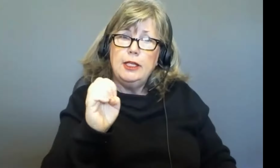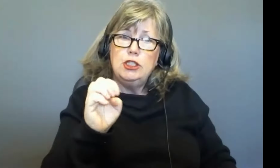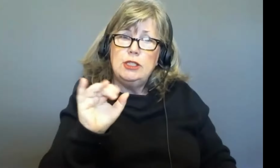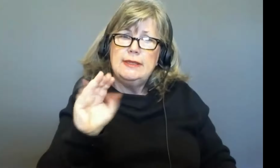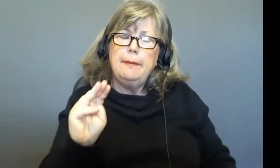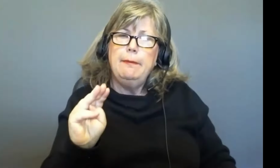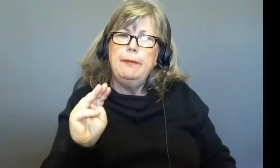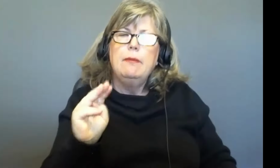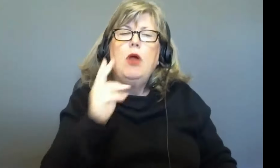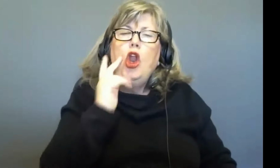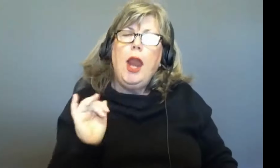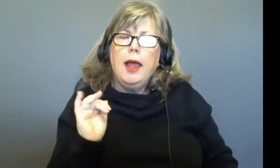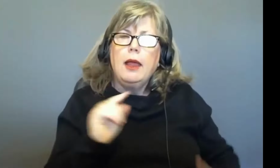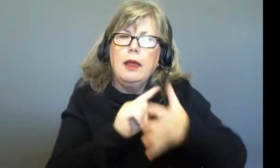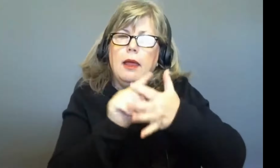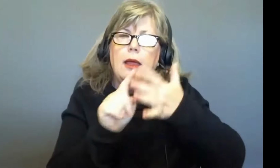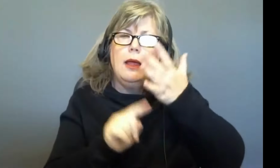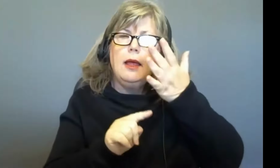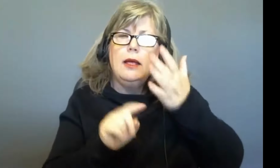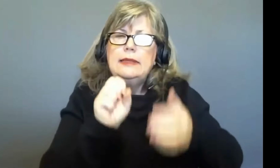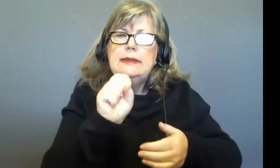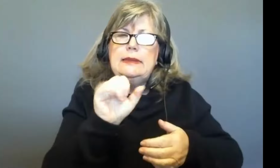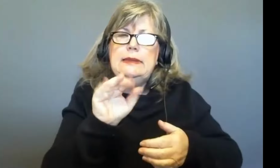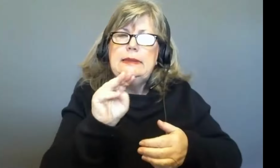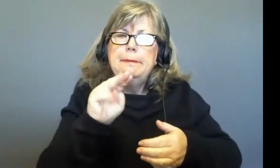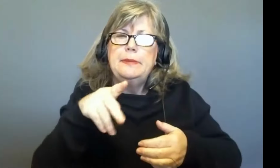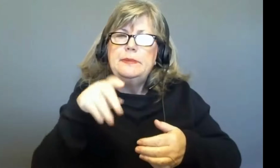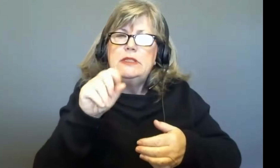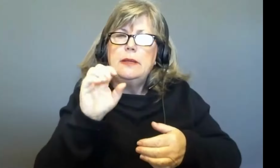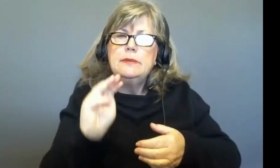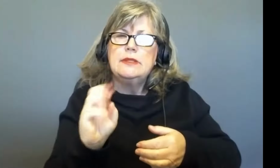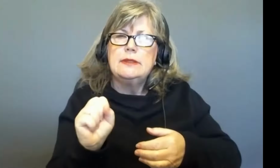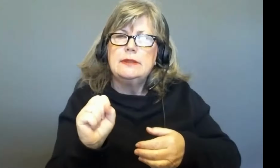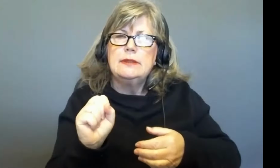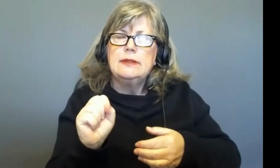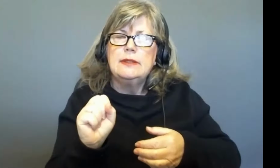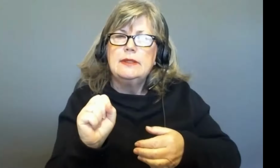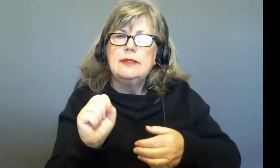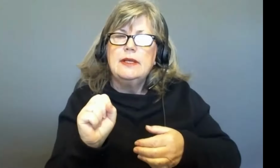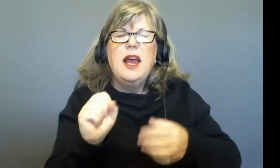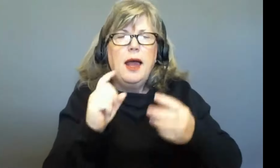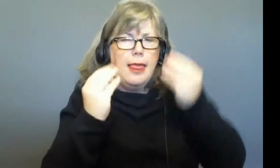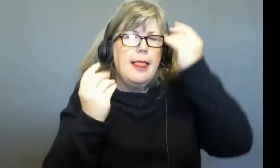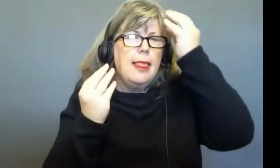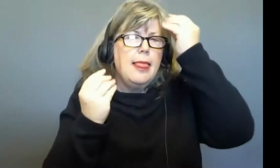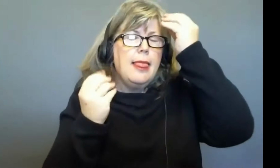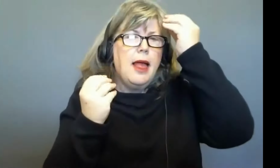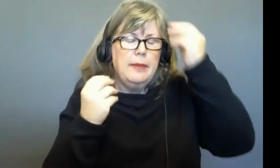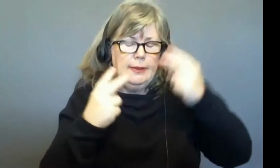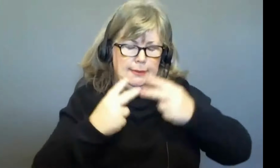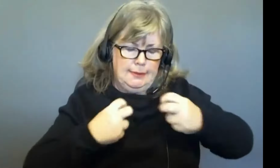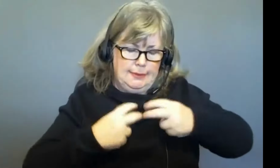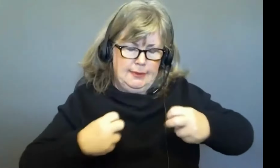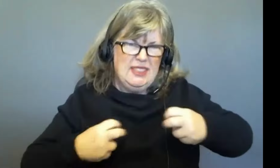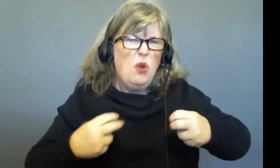I want you to pause and reflect, because we all have a little bit of it in us. And we need to keep it in